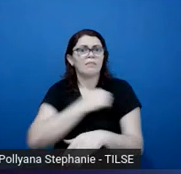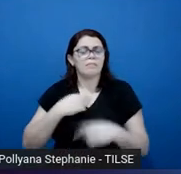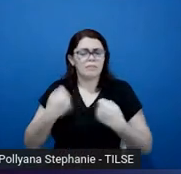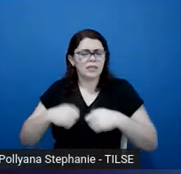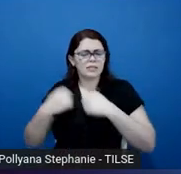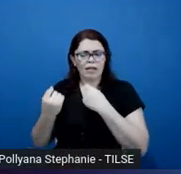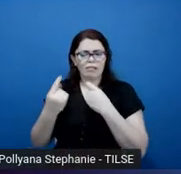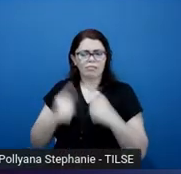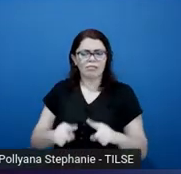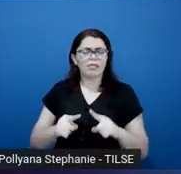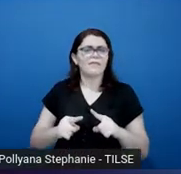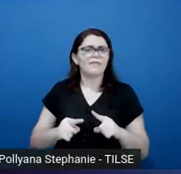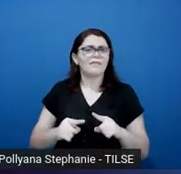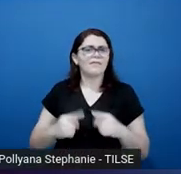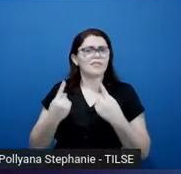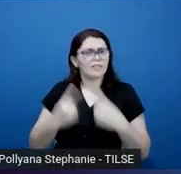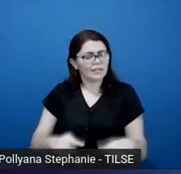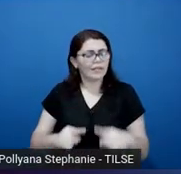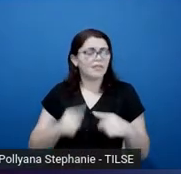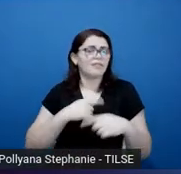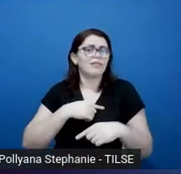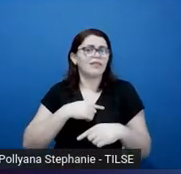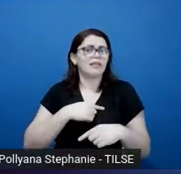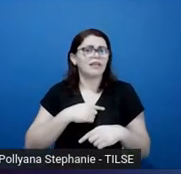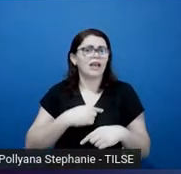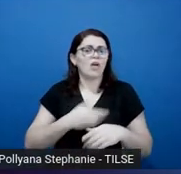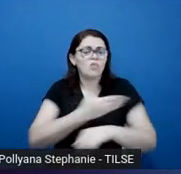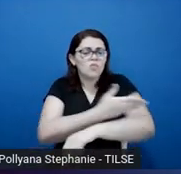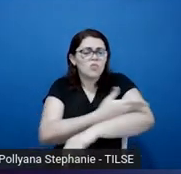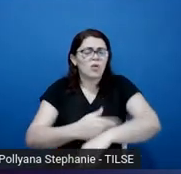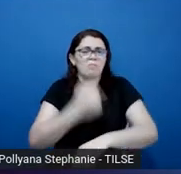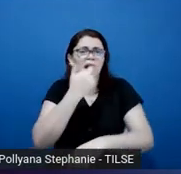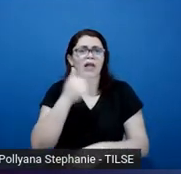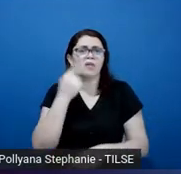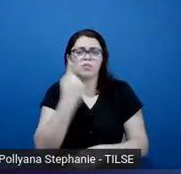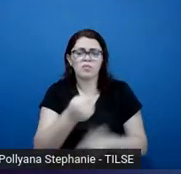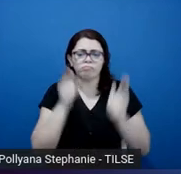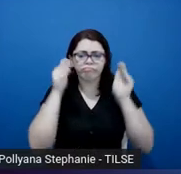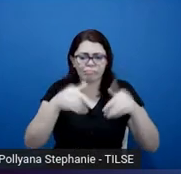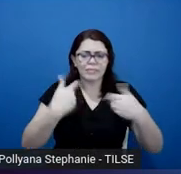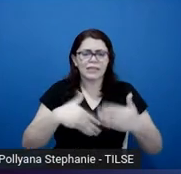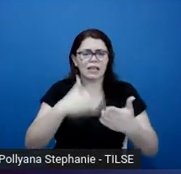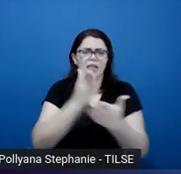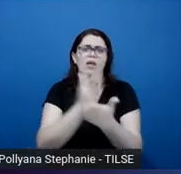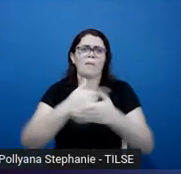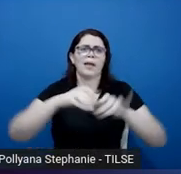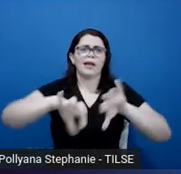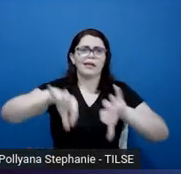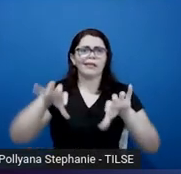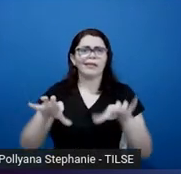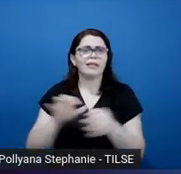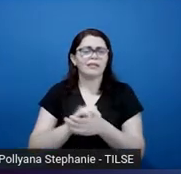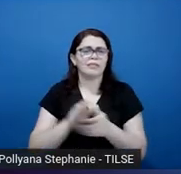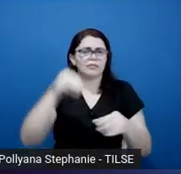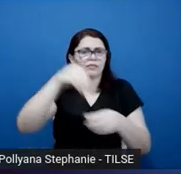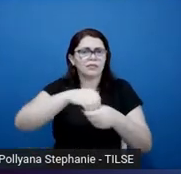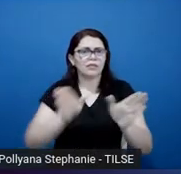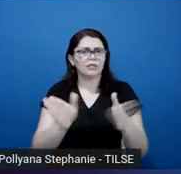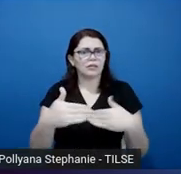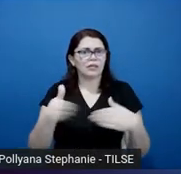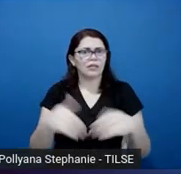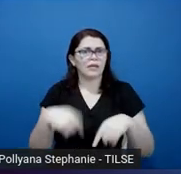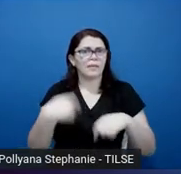of strict compartmentalization of languages in the classroom. We need to use